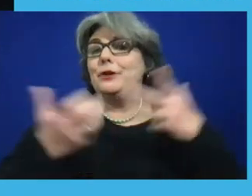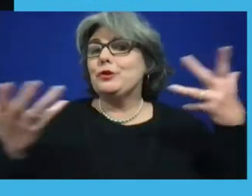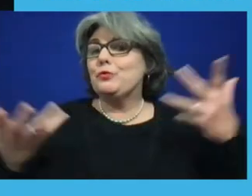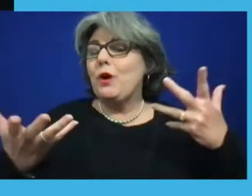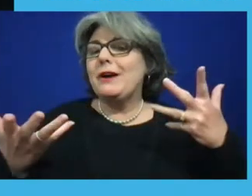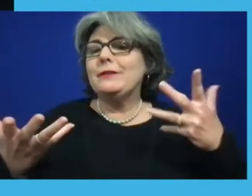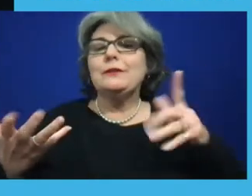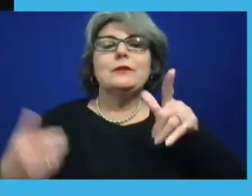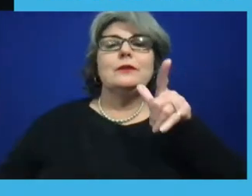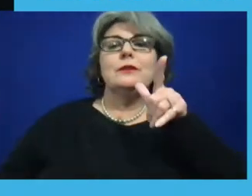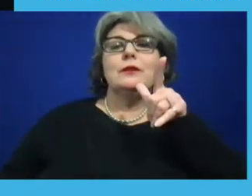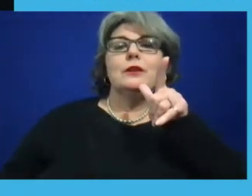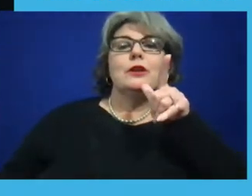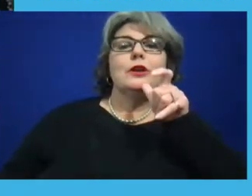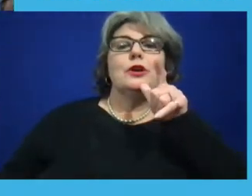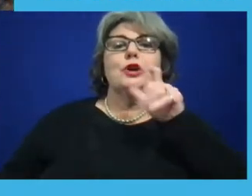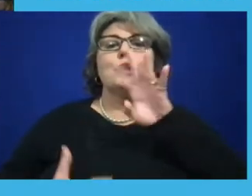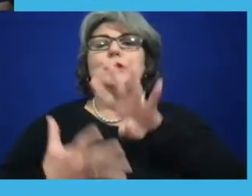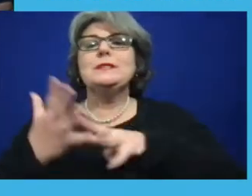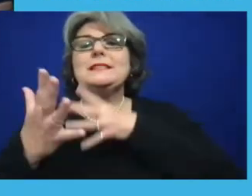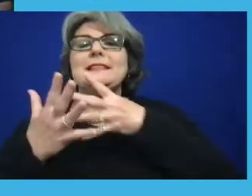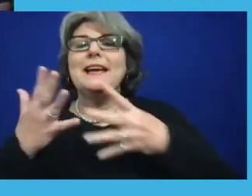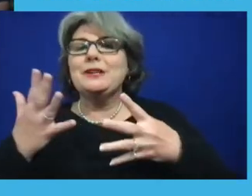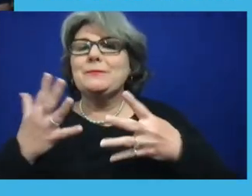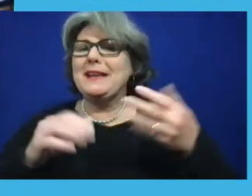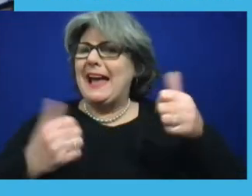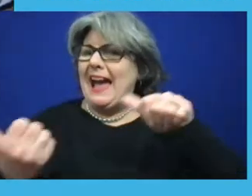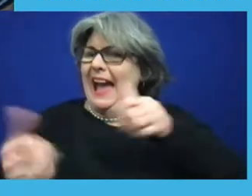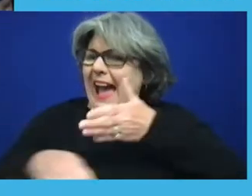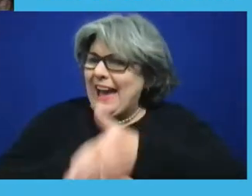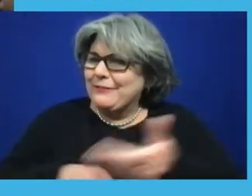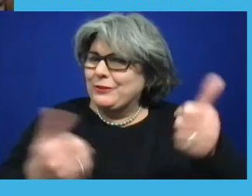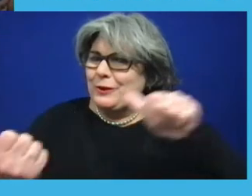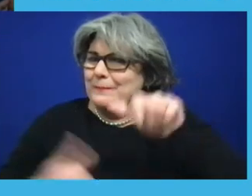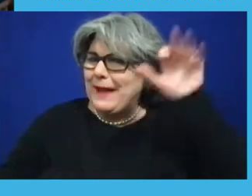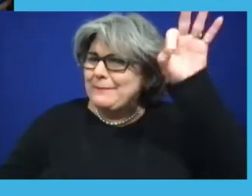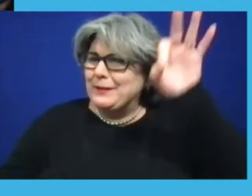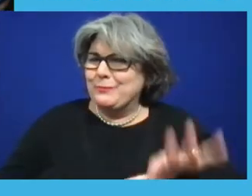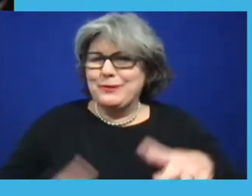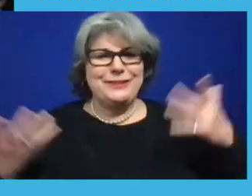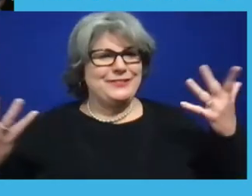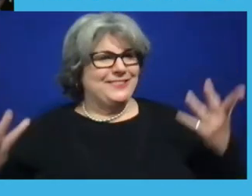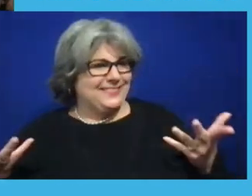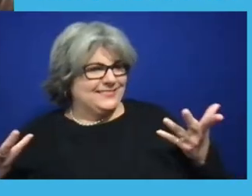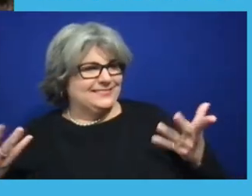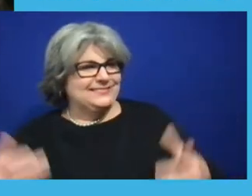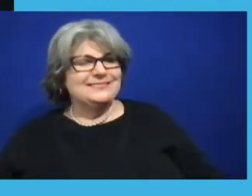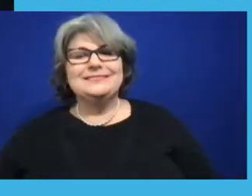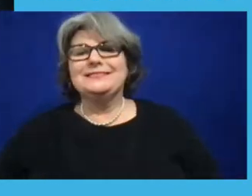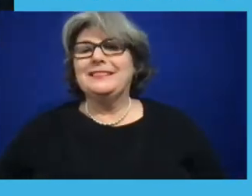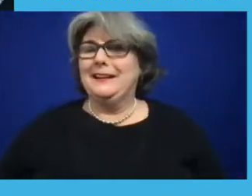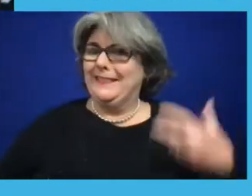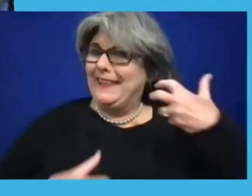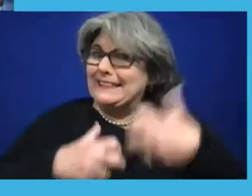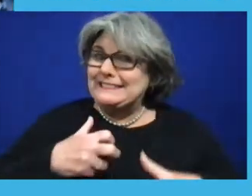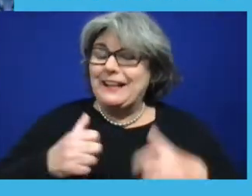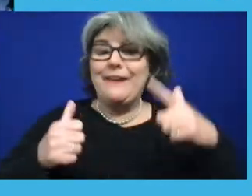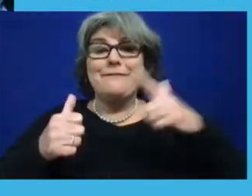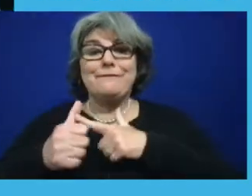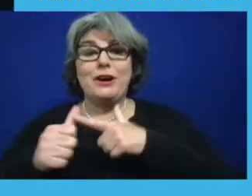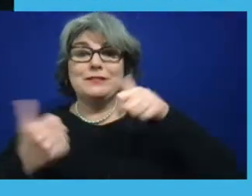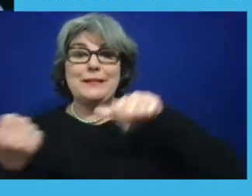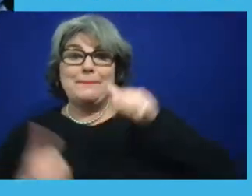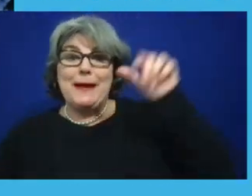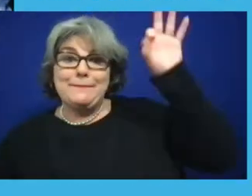Now, my first order of business, I want to find out who's scheduled me after a Baptist preacher.